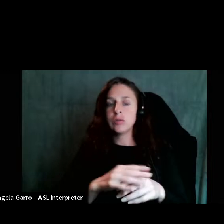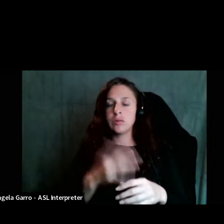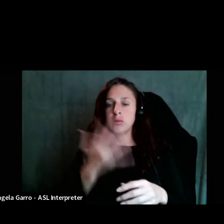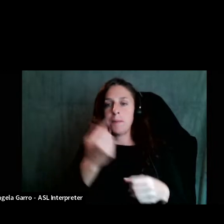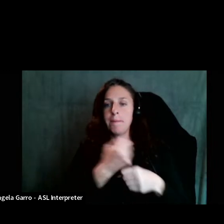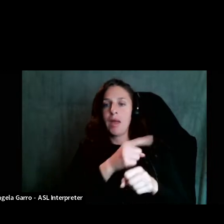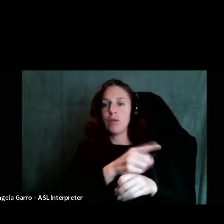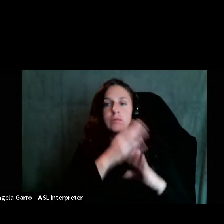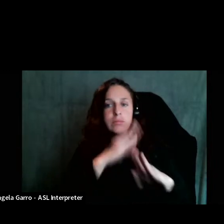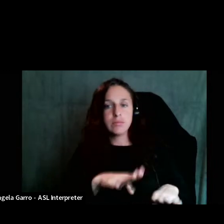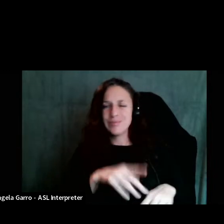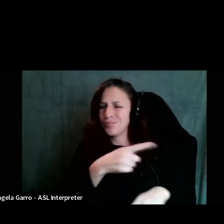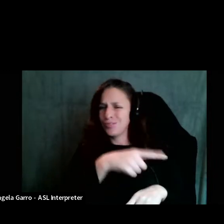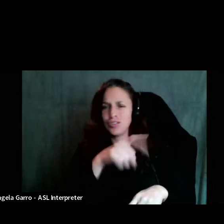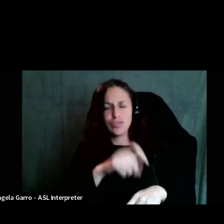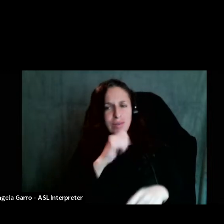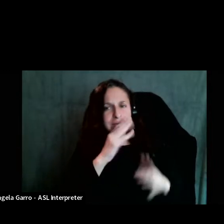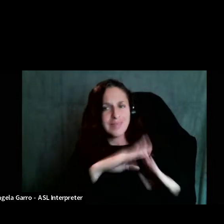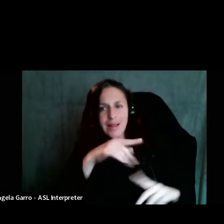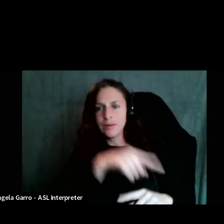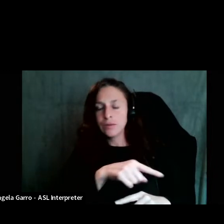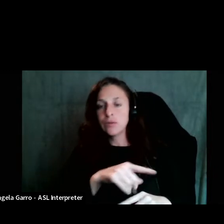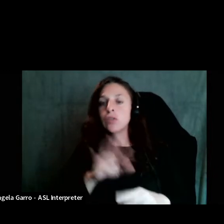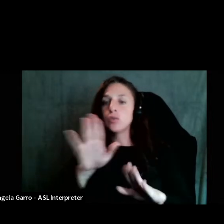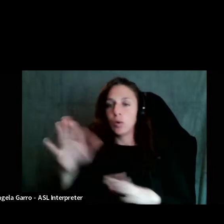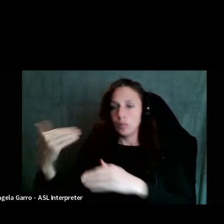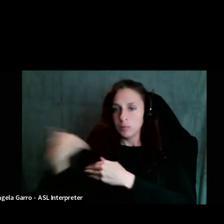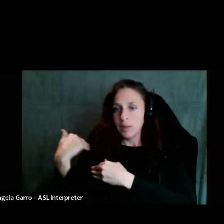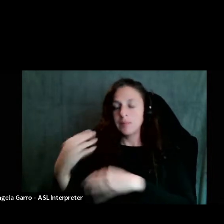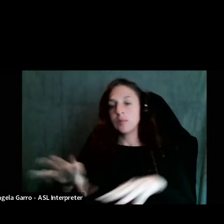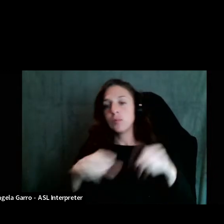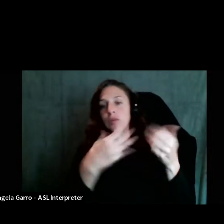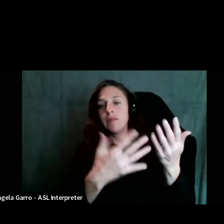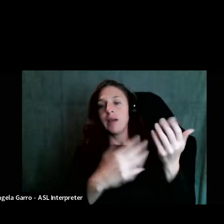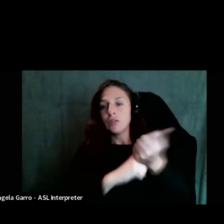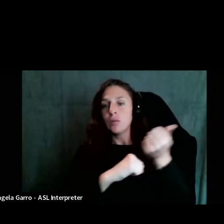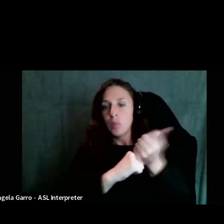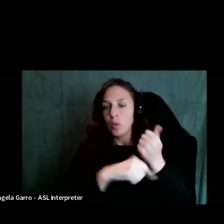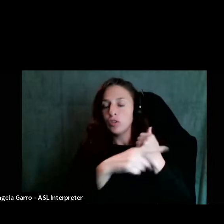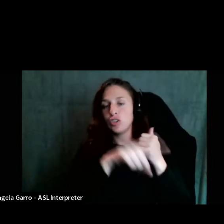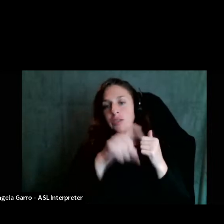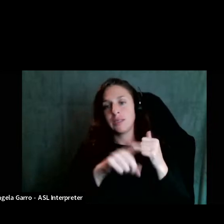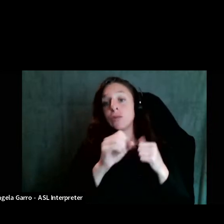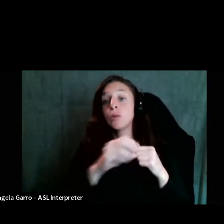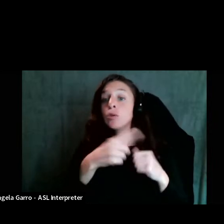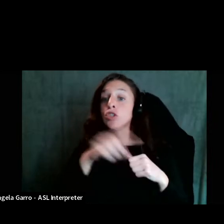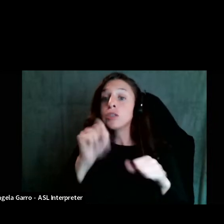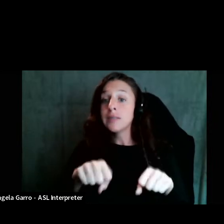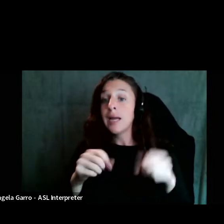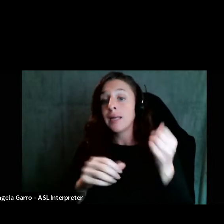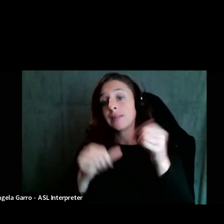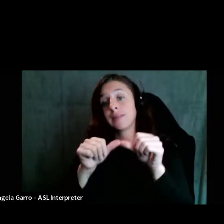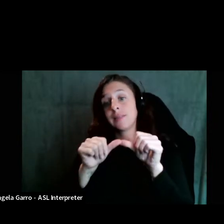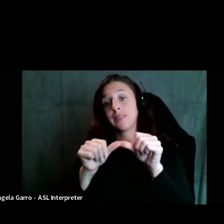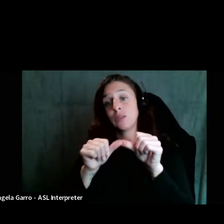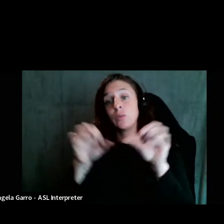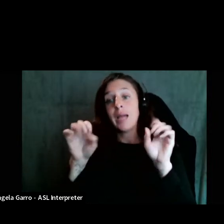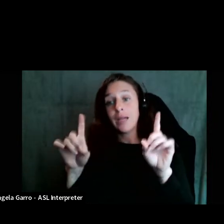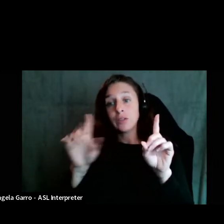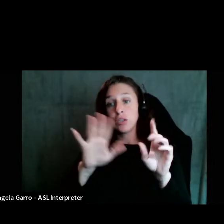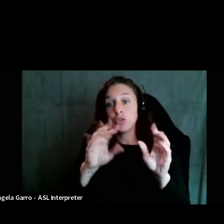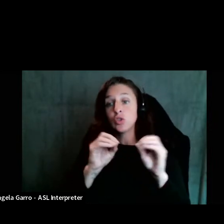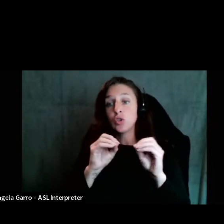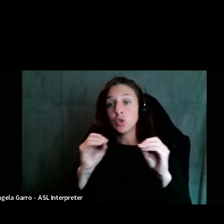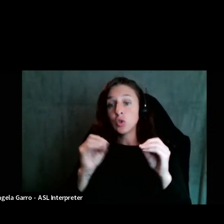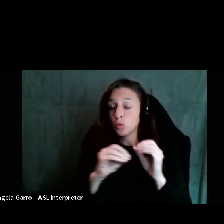is your responsibility to be able to give her the support that she needs in order for her to continue educating her students.